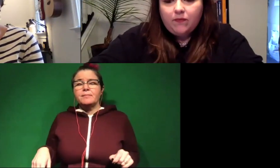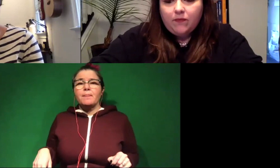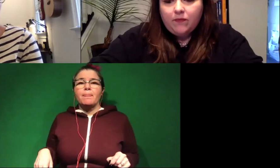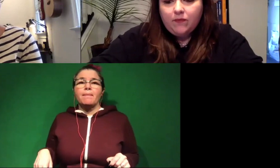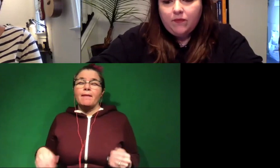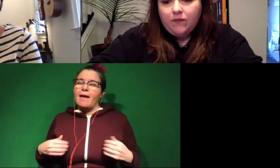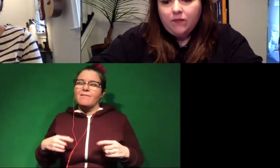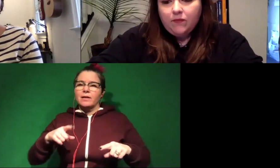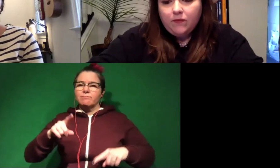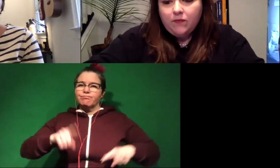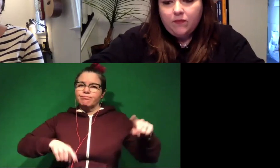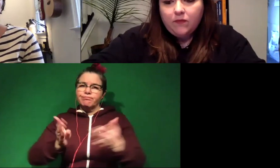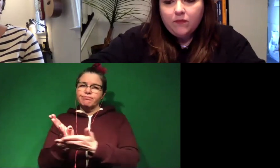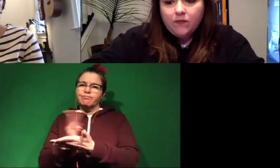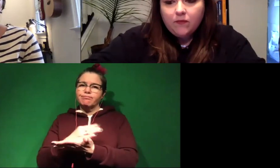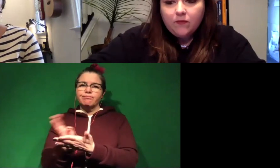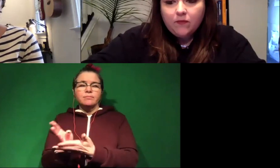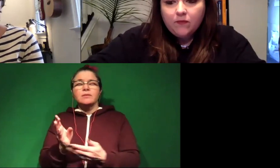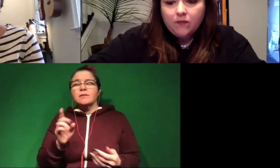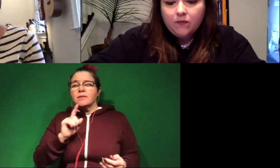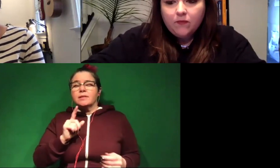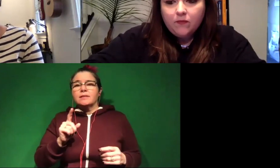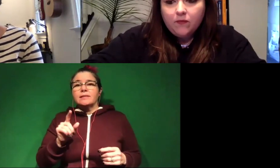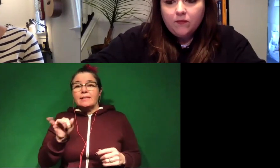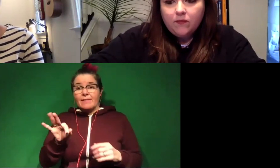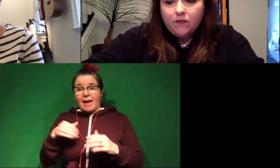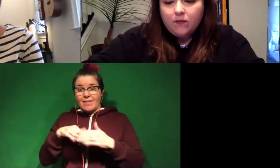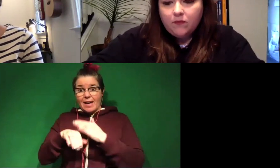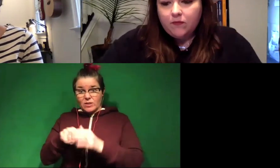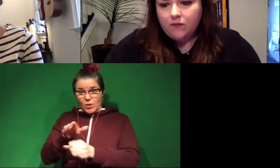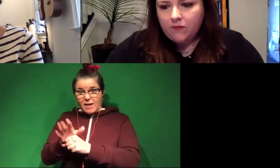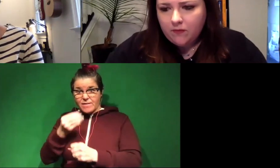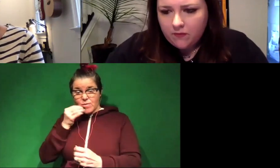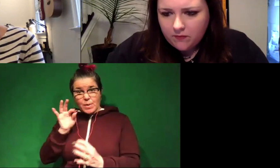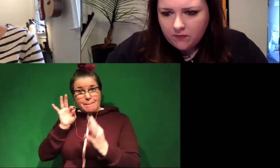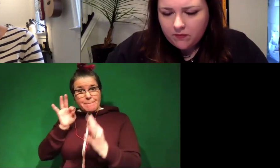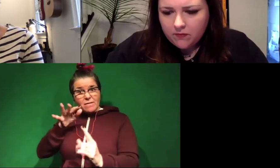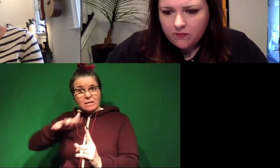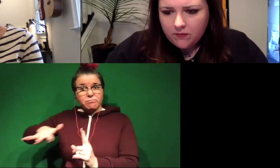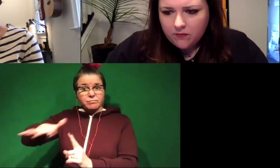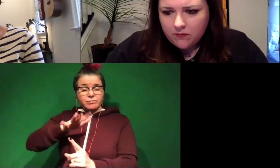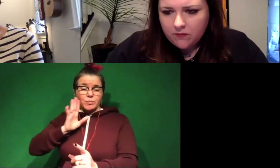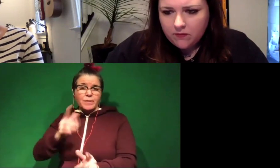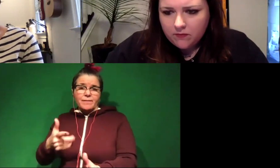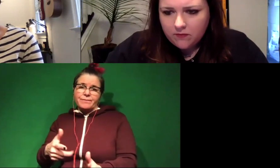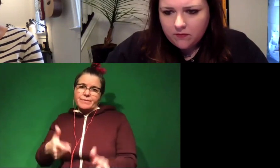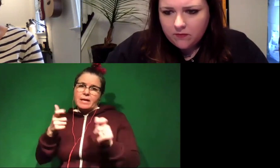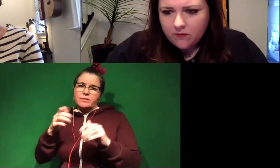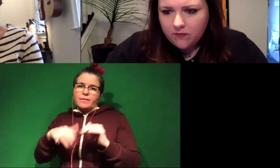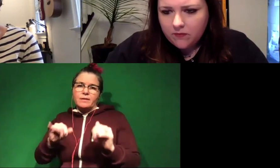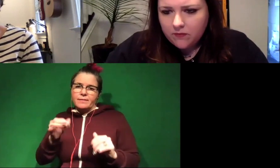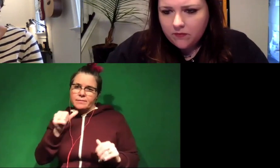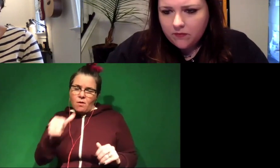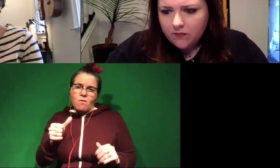whole range. If they have access to enough food and the perfect conditions, they grow faster than if they don't